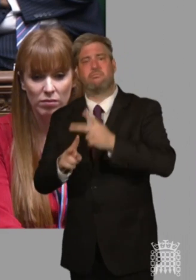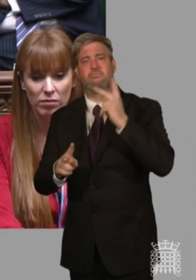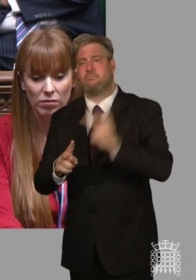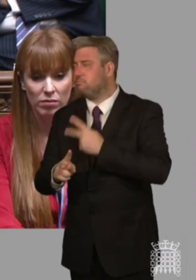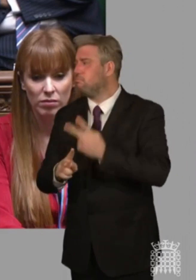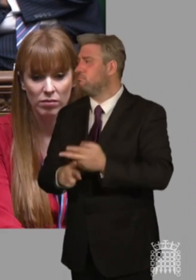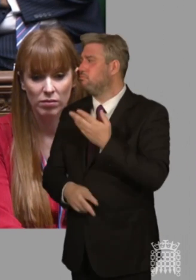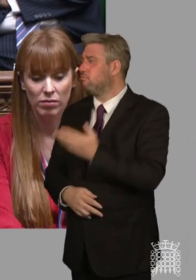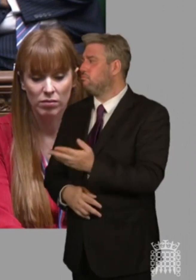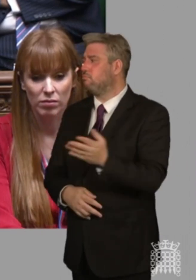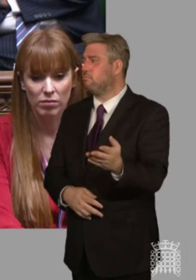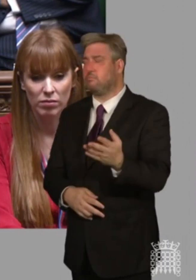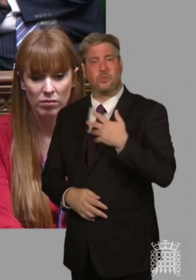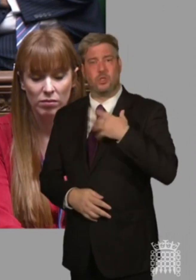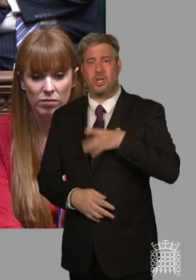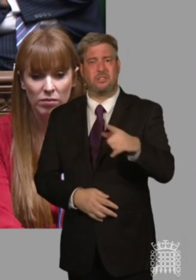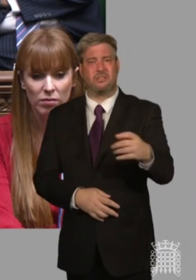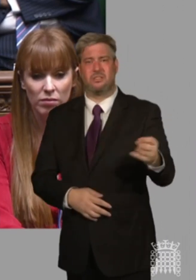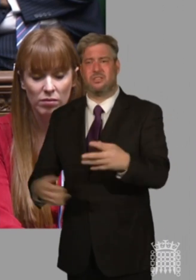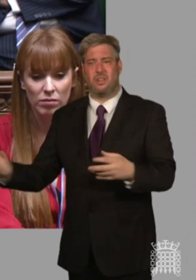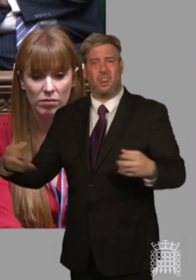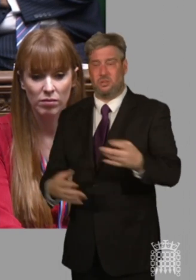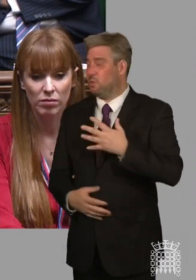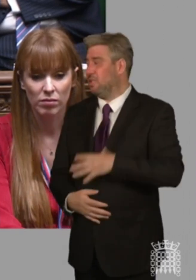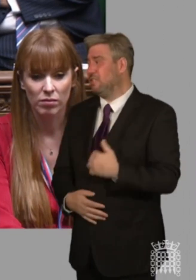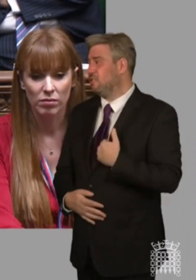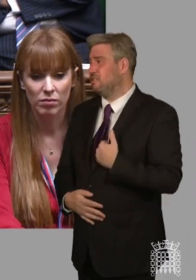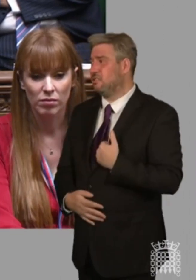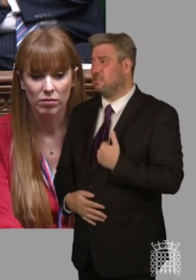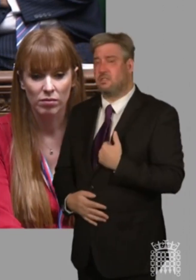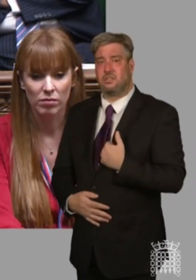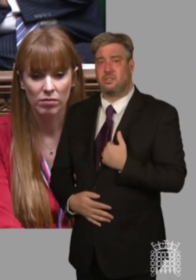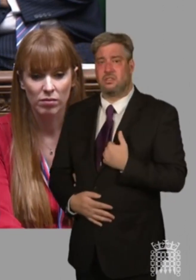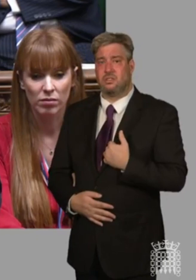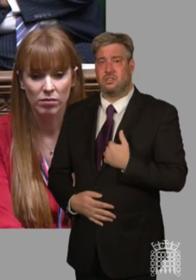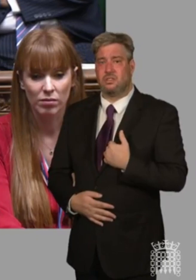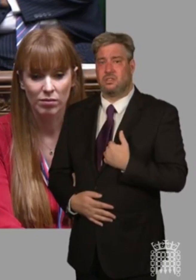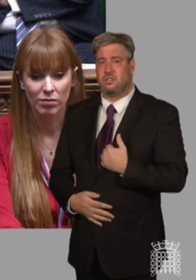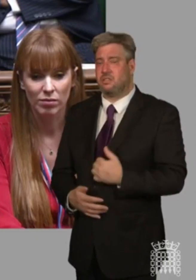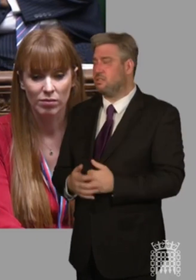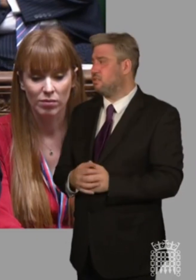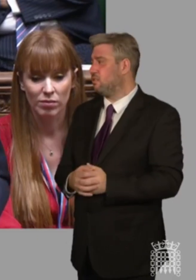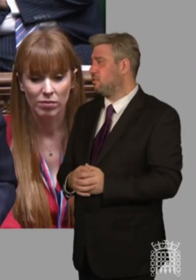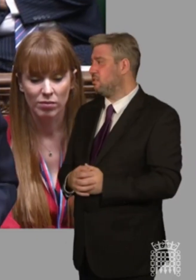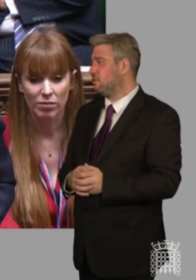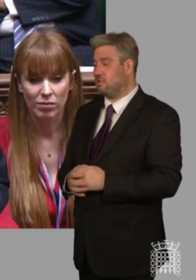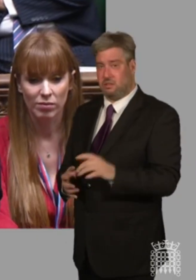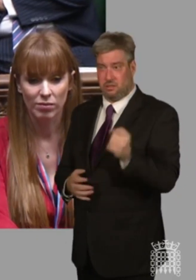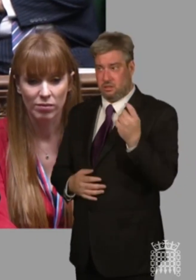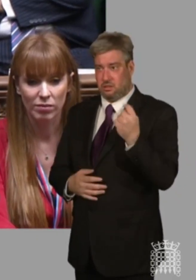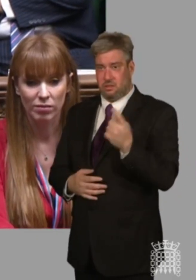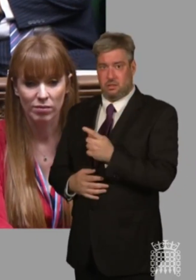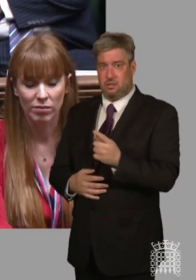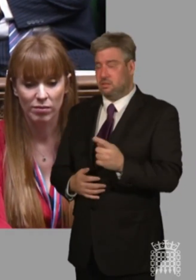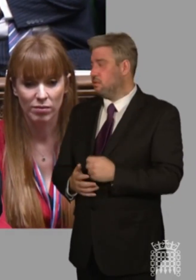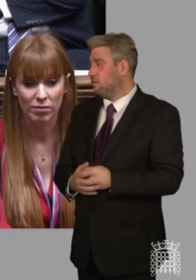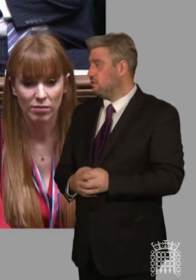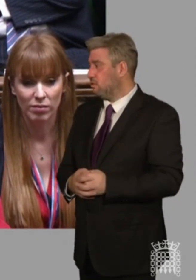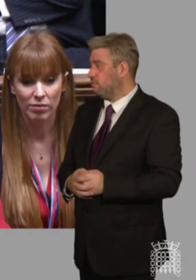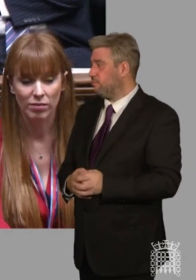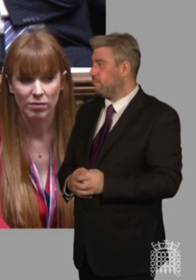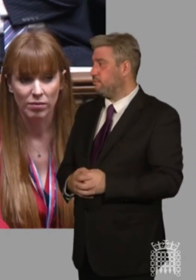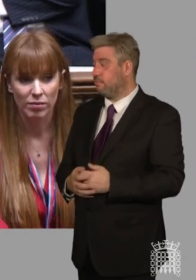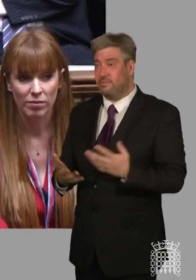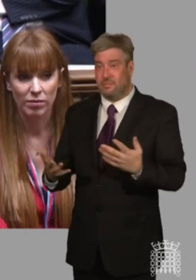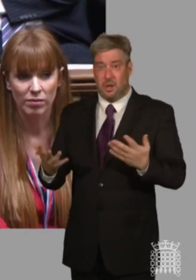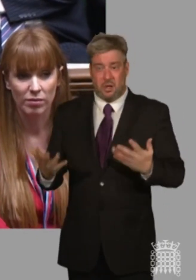It's an experience that can be compared with extracting an answer from the Prime Minister at this dispatch box. The truth is, after 14 years